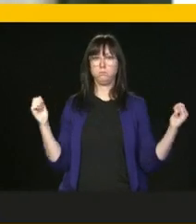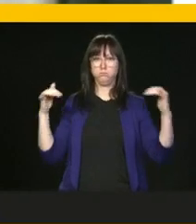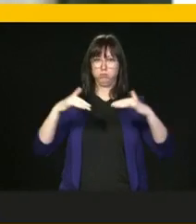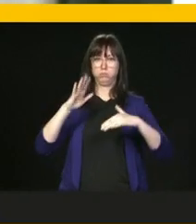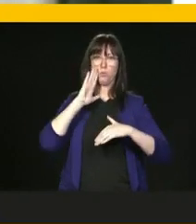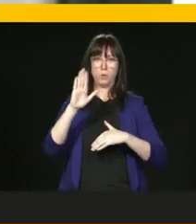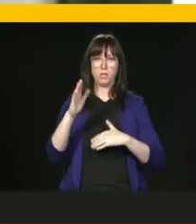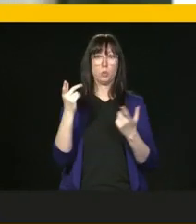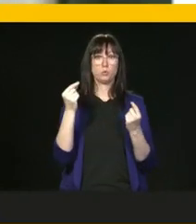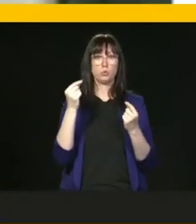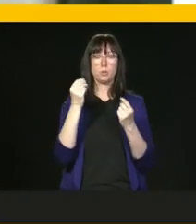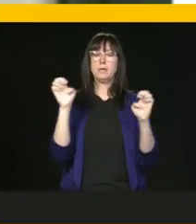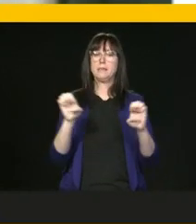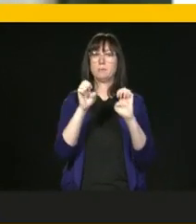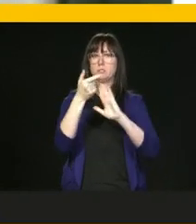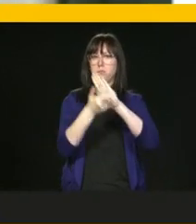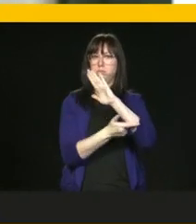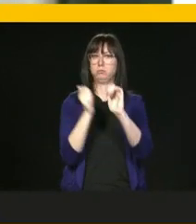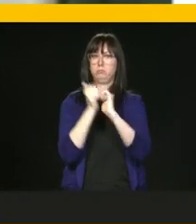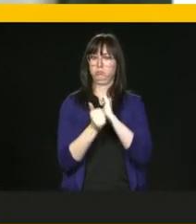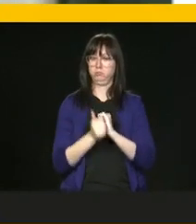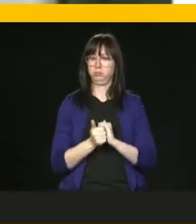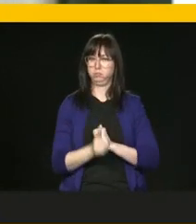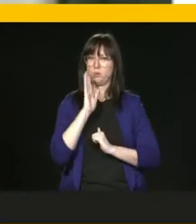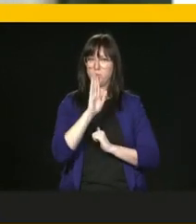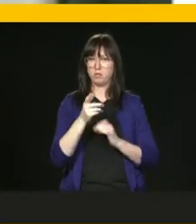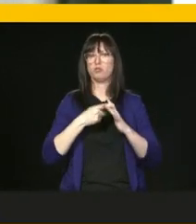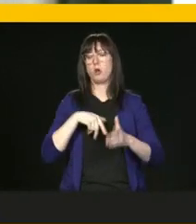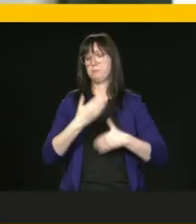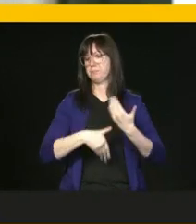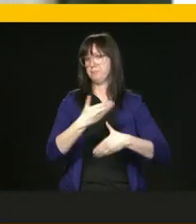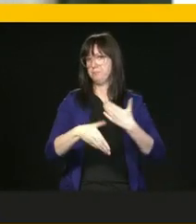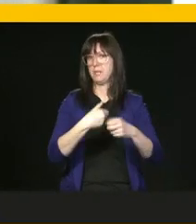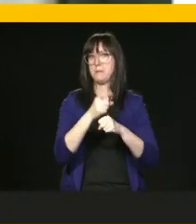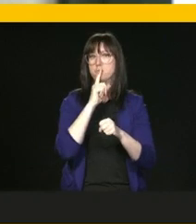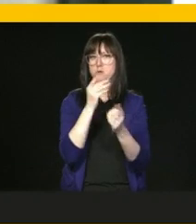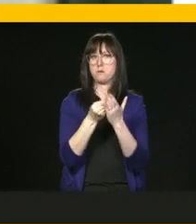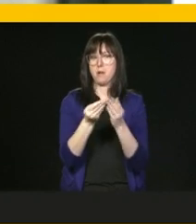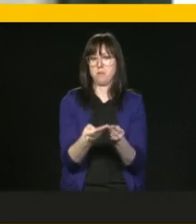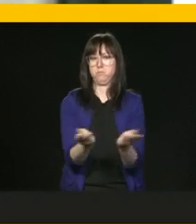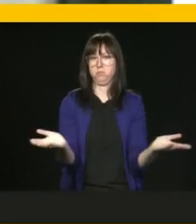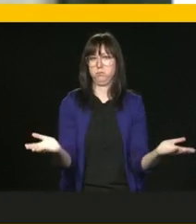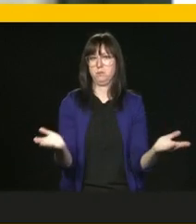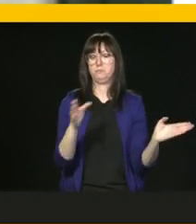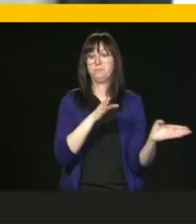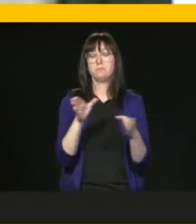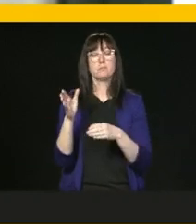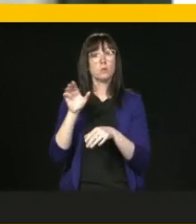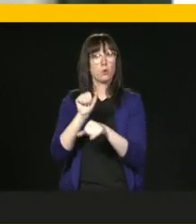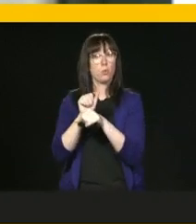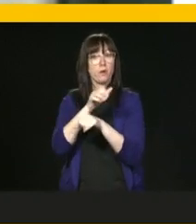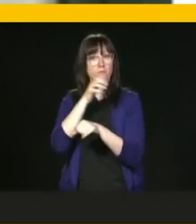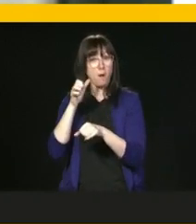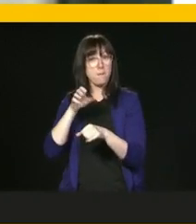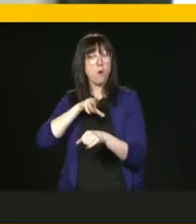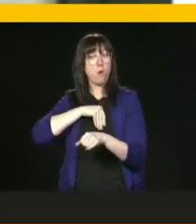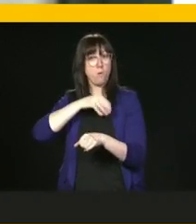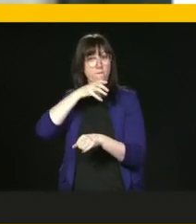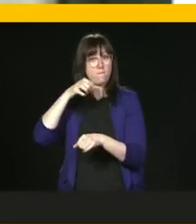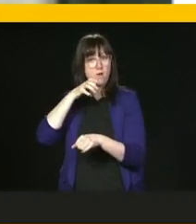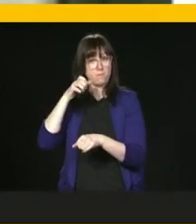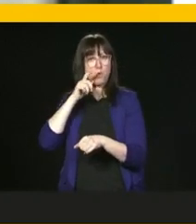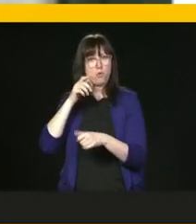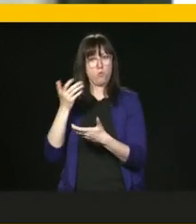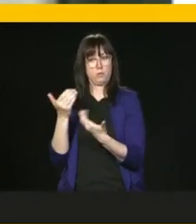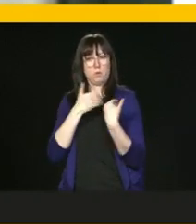pass emergency legislation and put this plan in motion. For farmers and people across the agri-food business, I